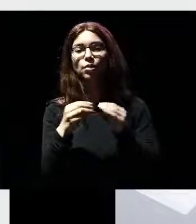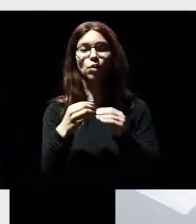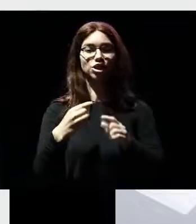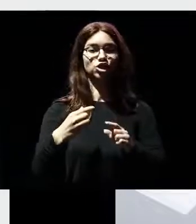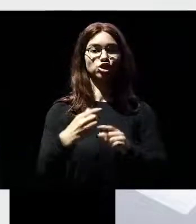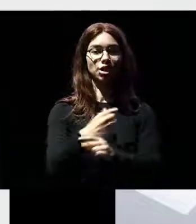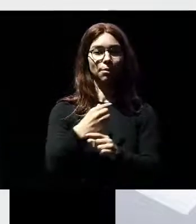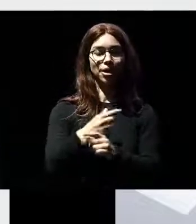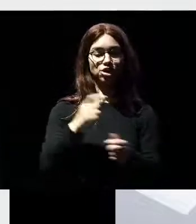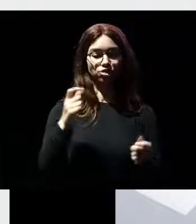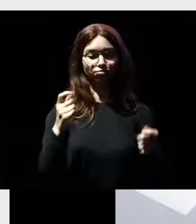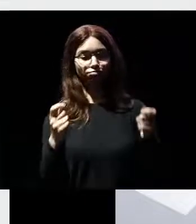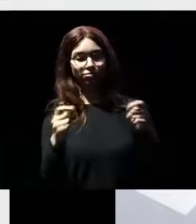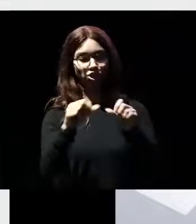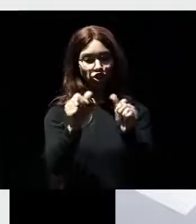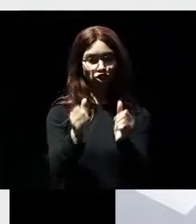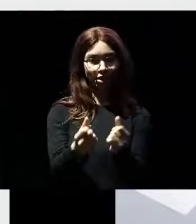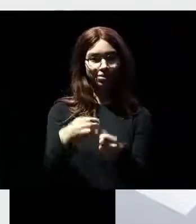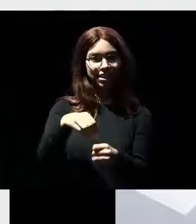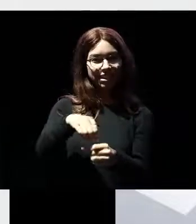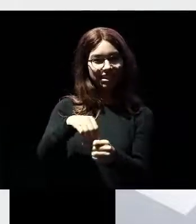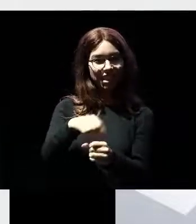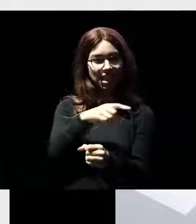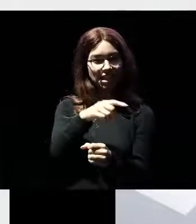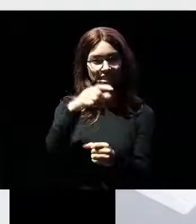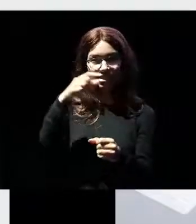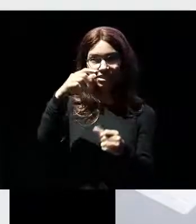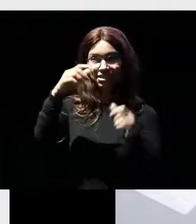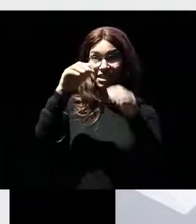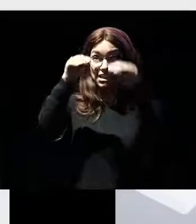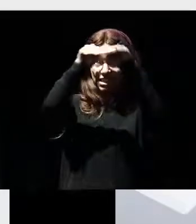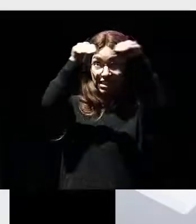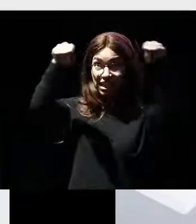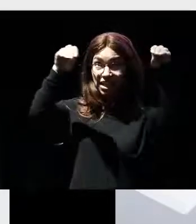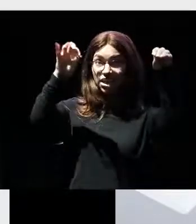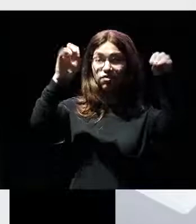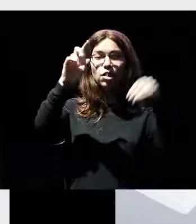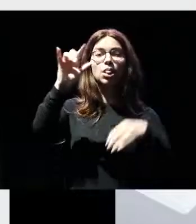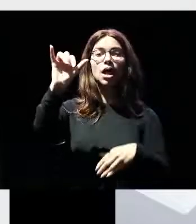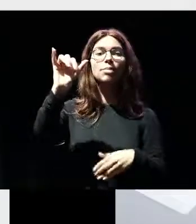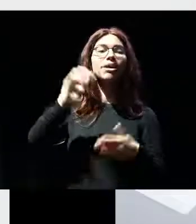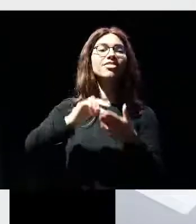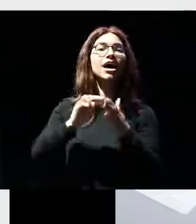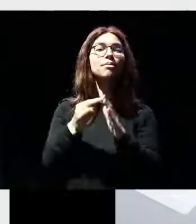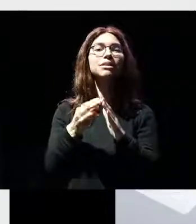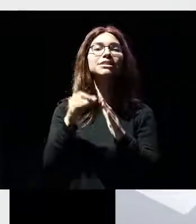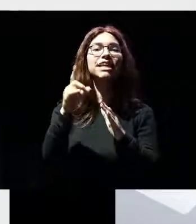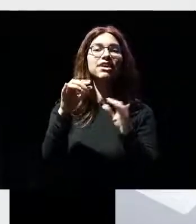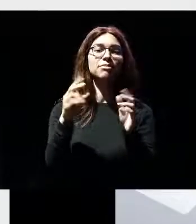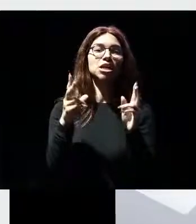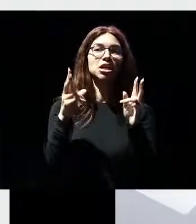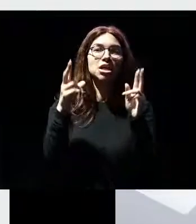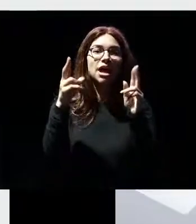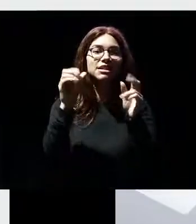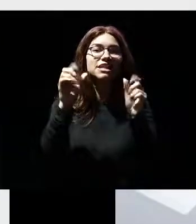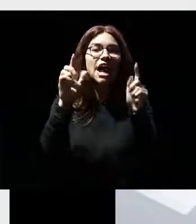or geometries within the ceiling of the lobby, almost as if they've been incised or cut